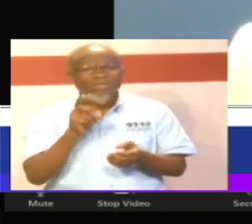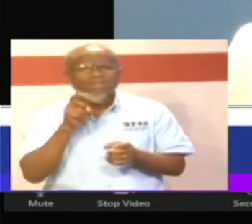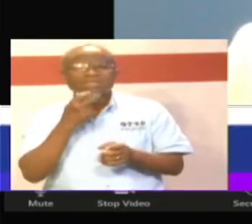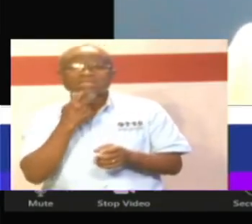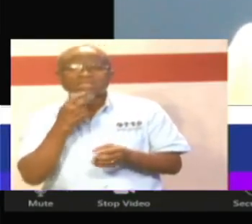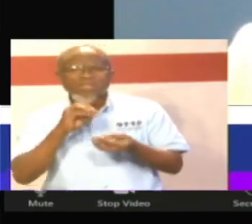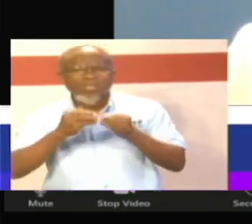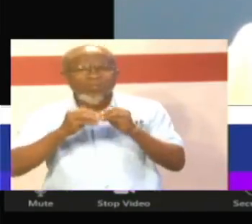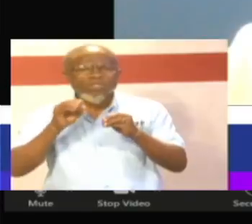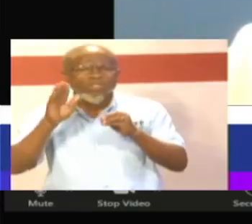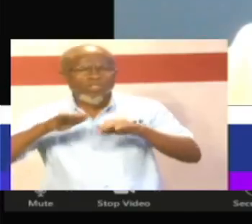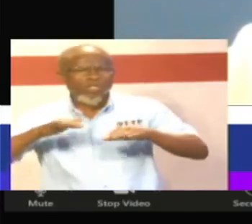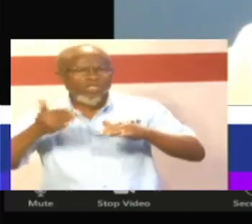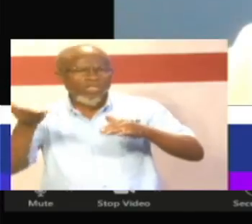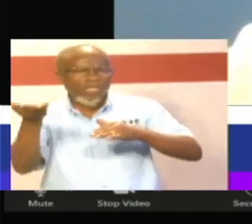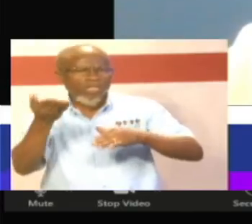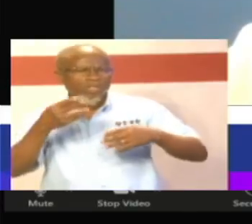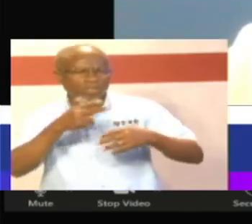virus? Thank you.